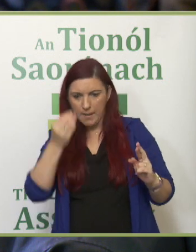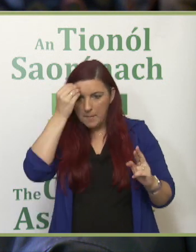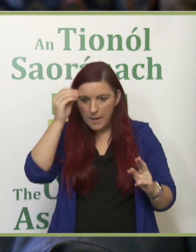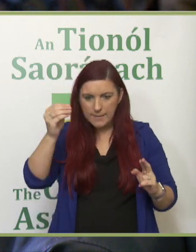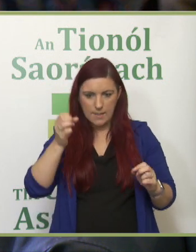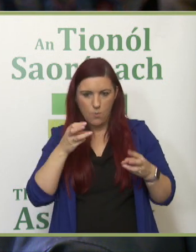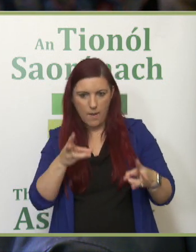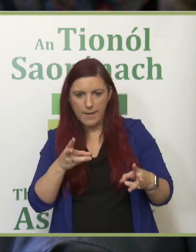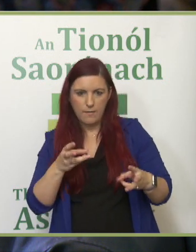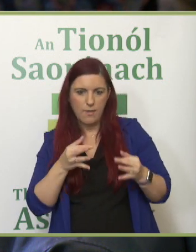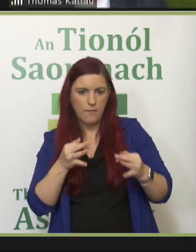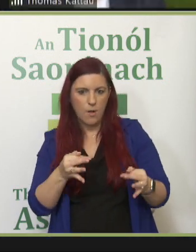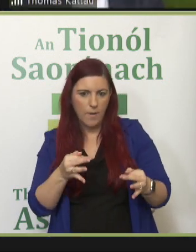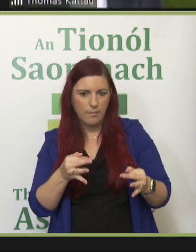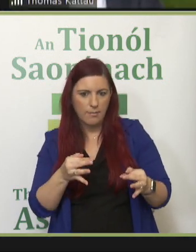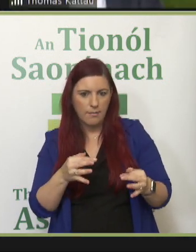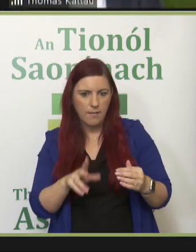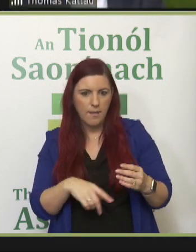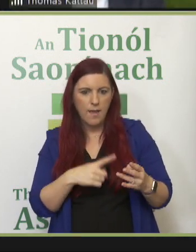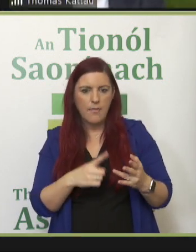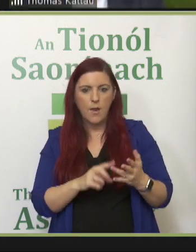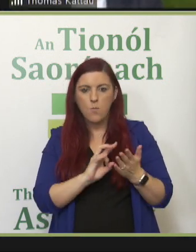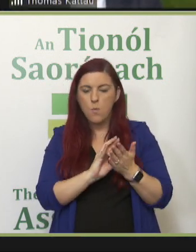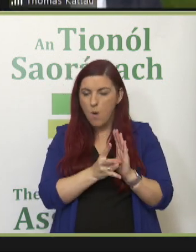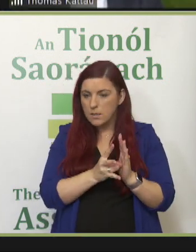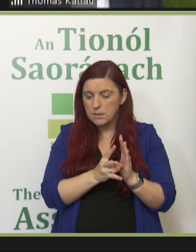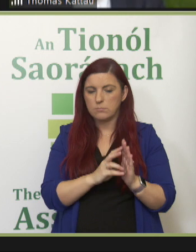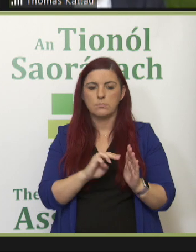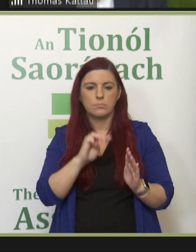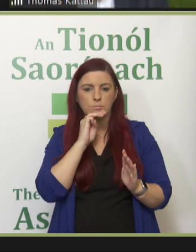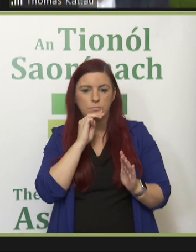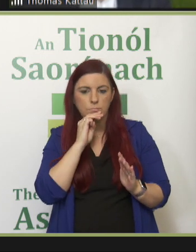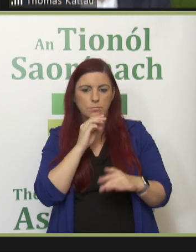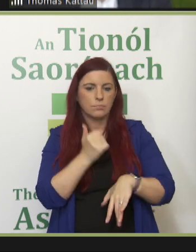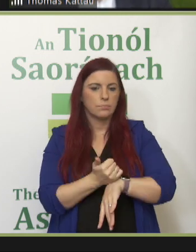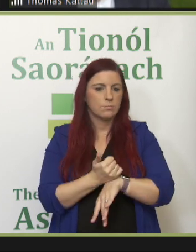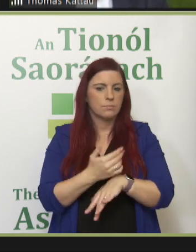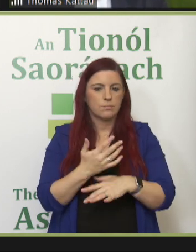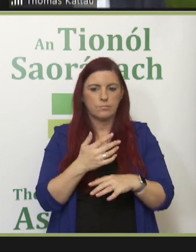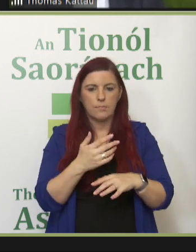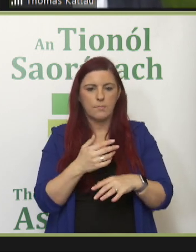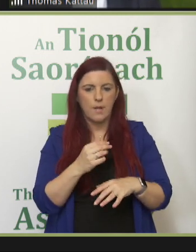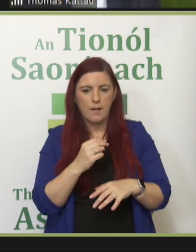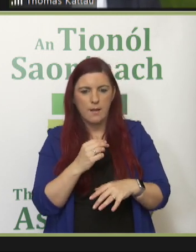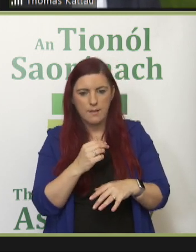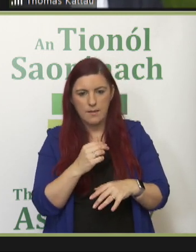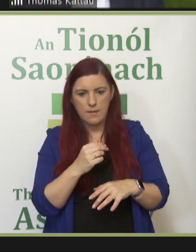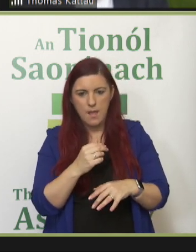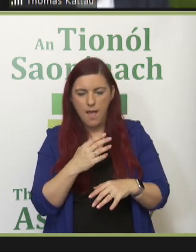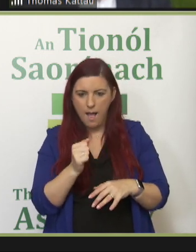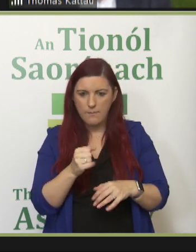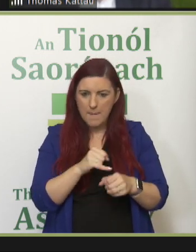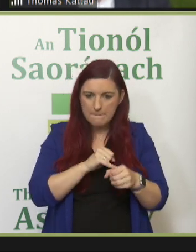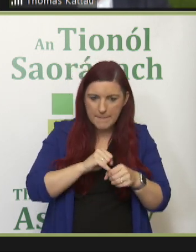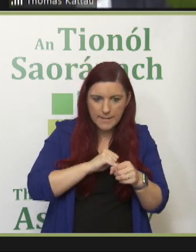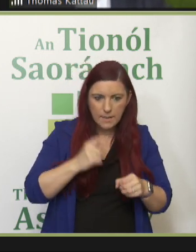deliver and set up the services. And quality means that the services, the health services, are not arbitrary and that they are based on medical